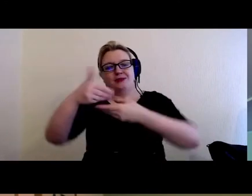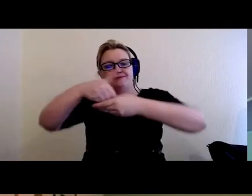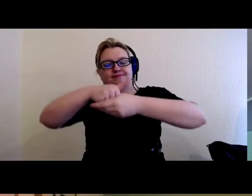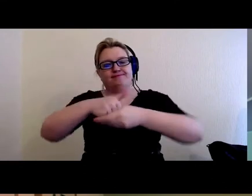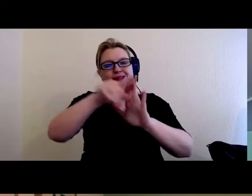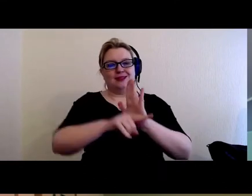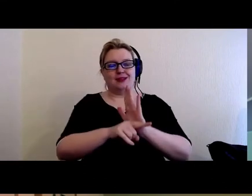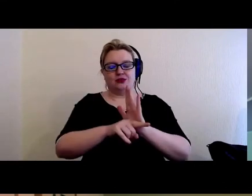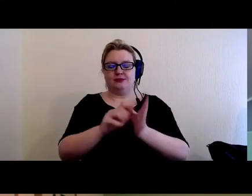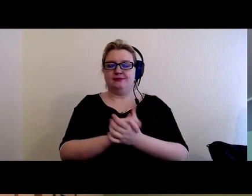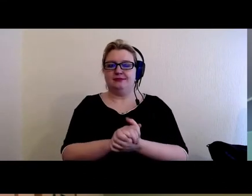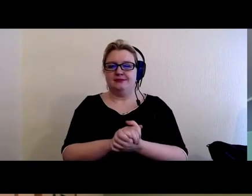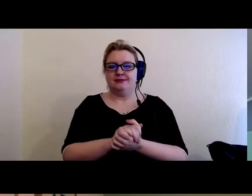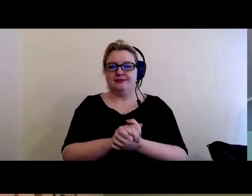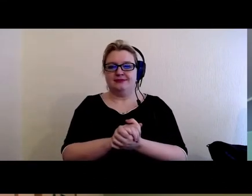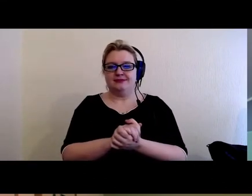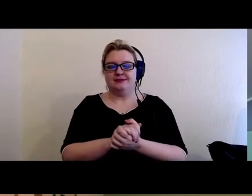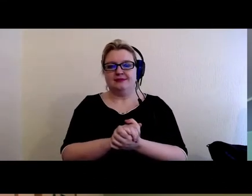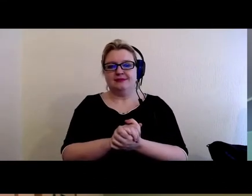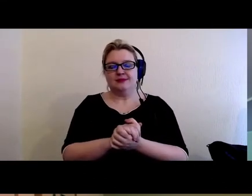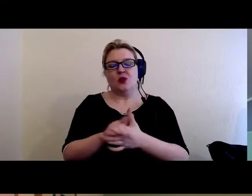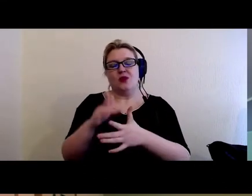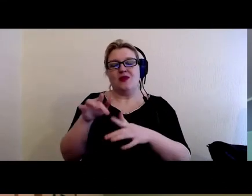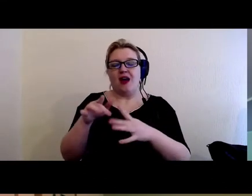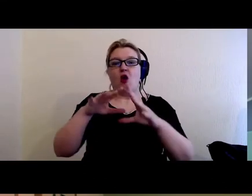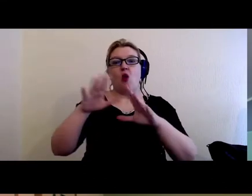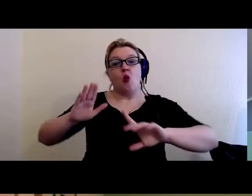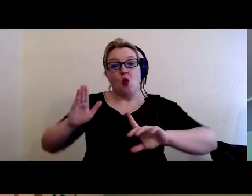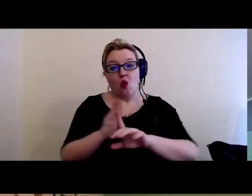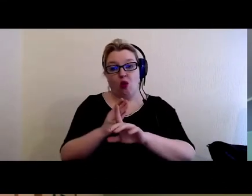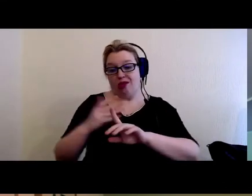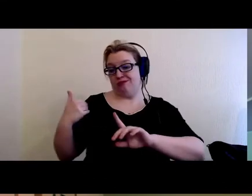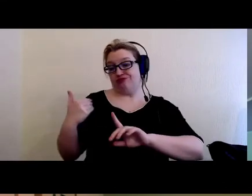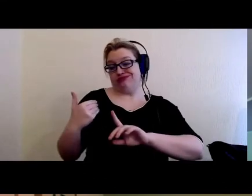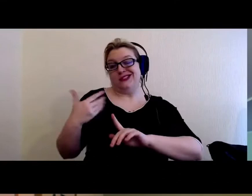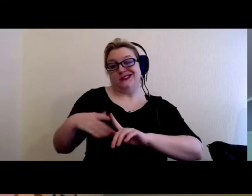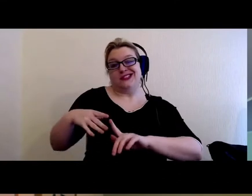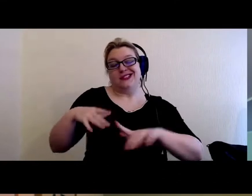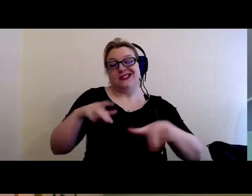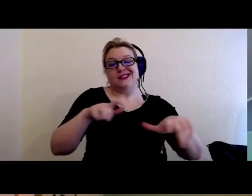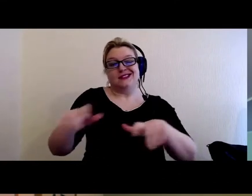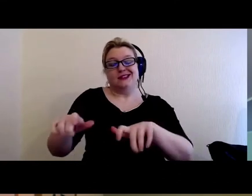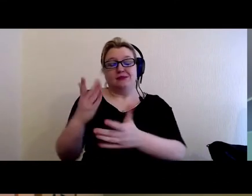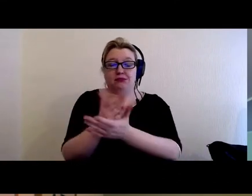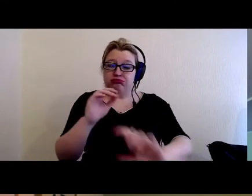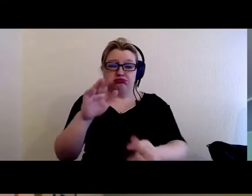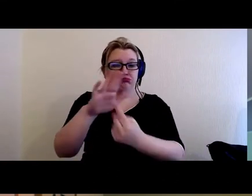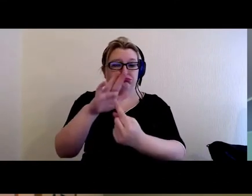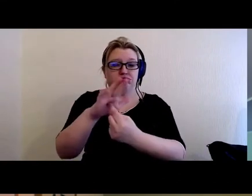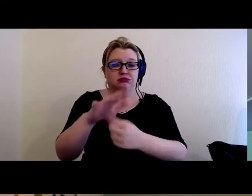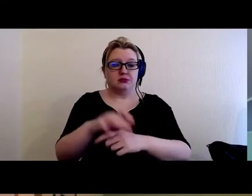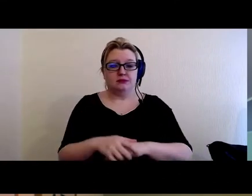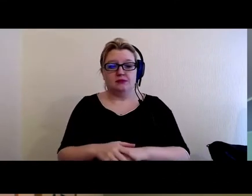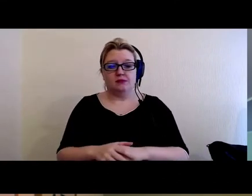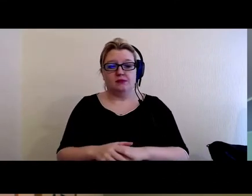that's not going to take you to where you need. So continuing all of that work together will be really critical. We haven't